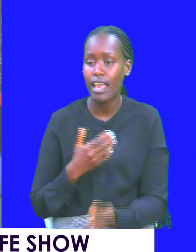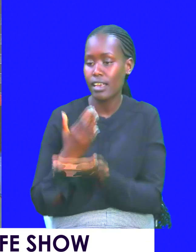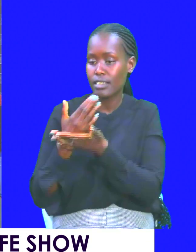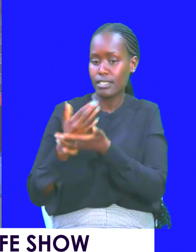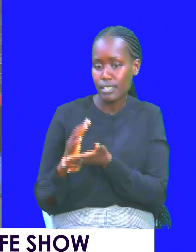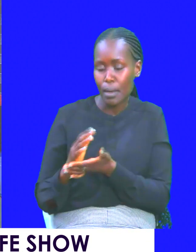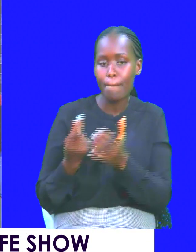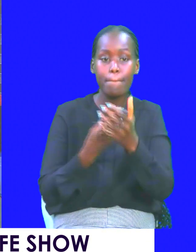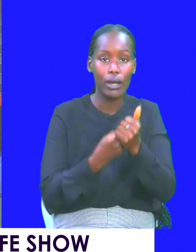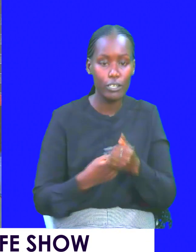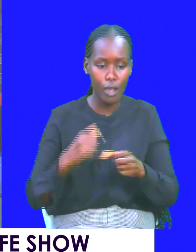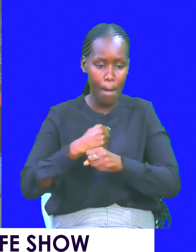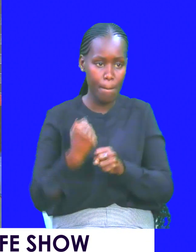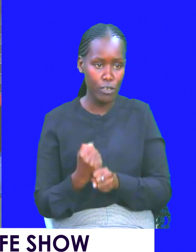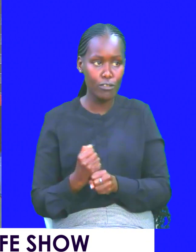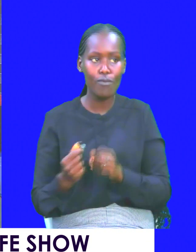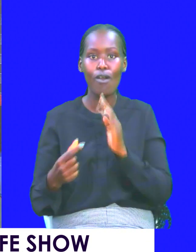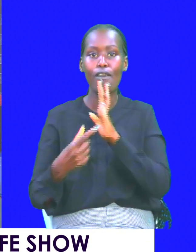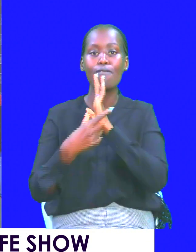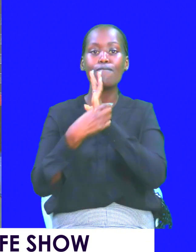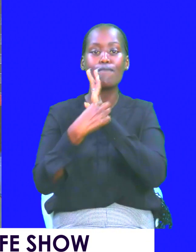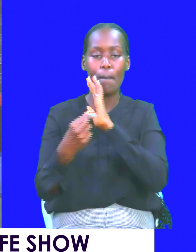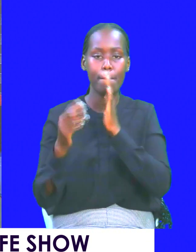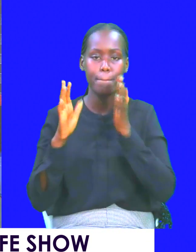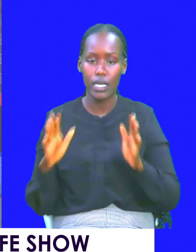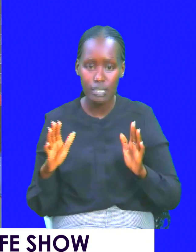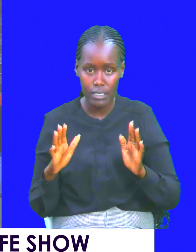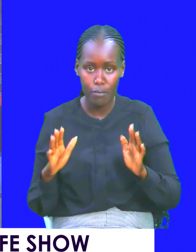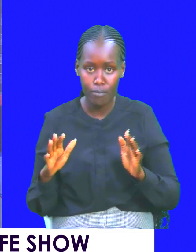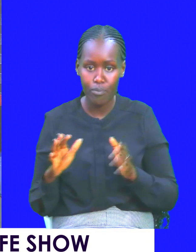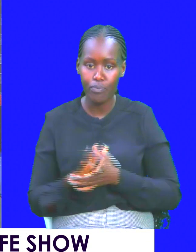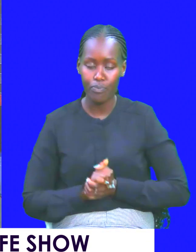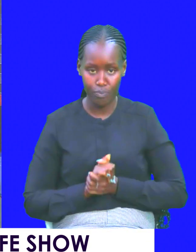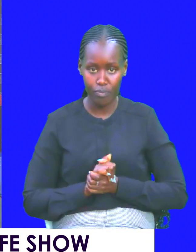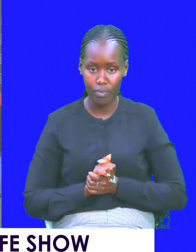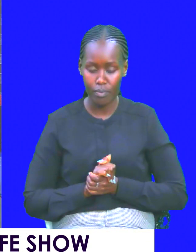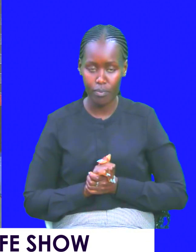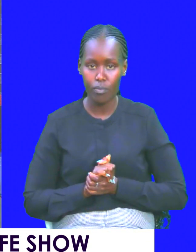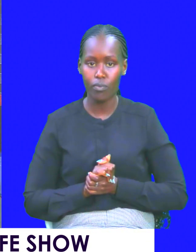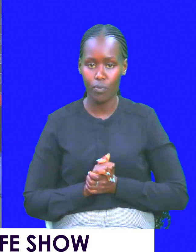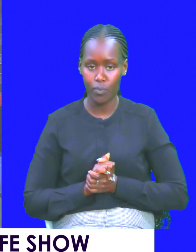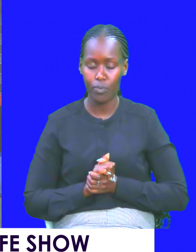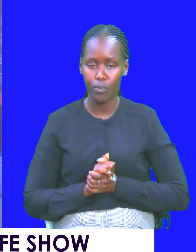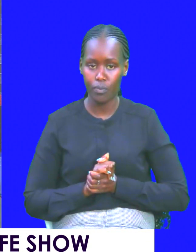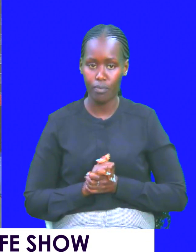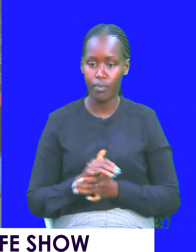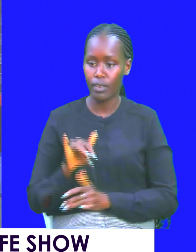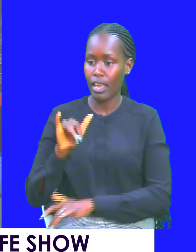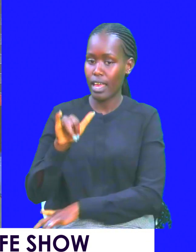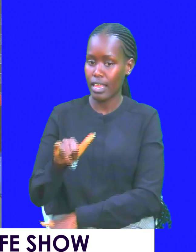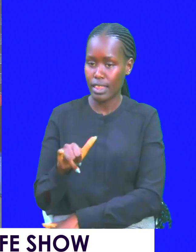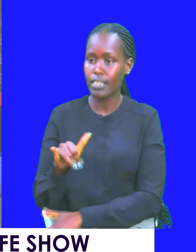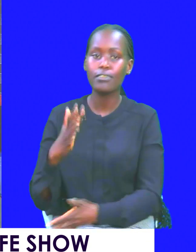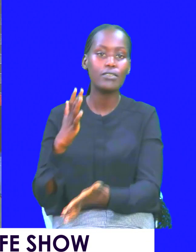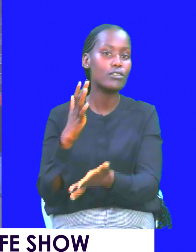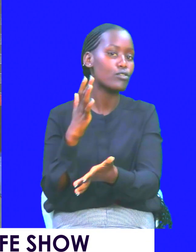popular. Some associations make you oh so unpopular. That is just the